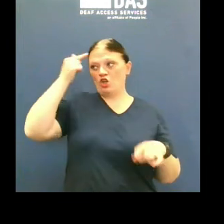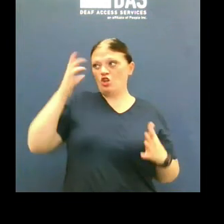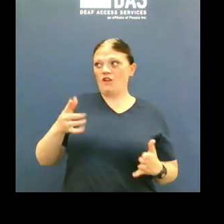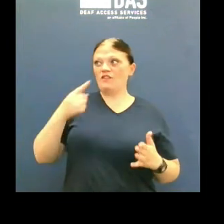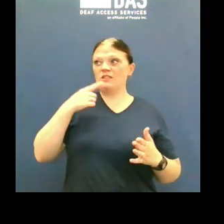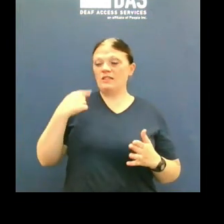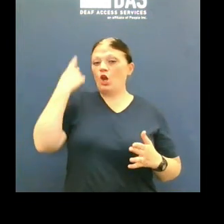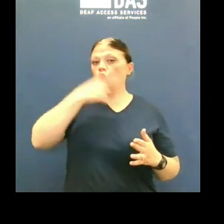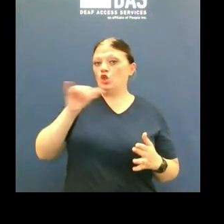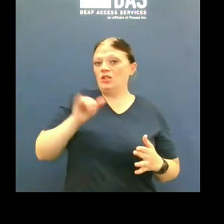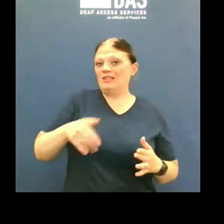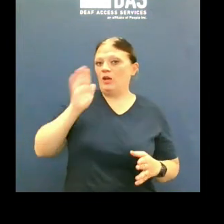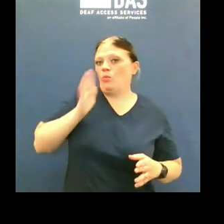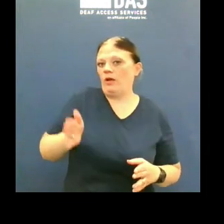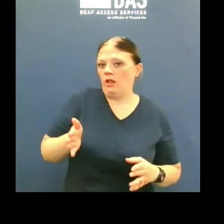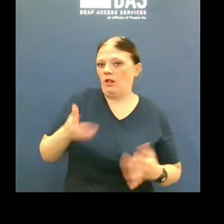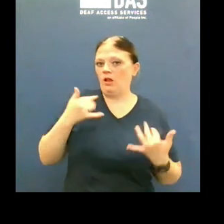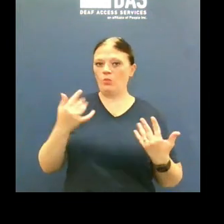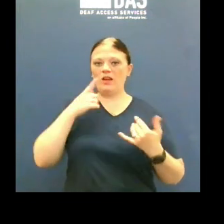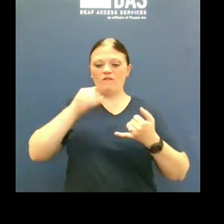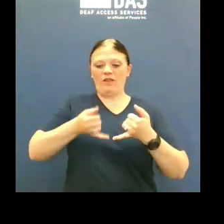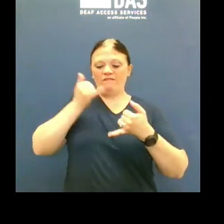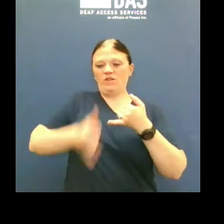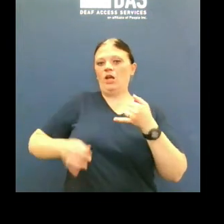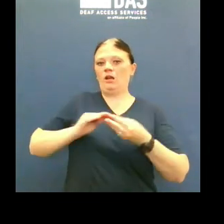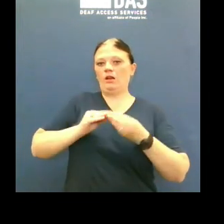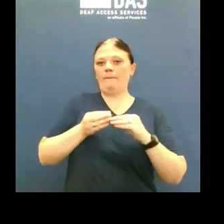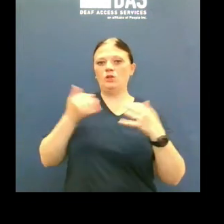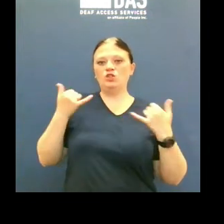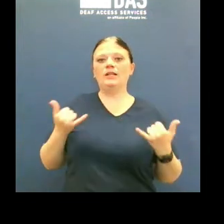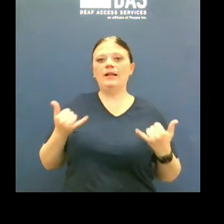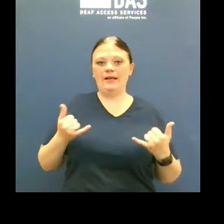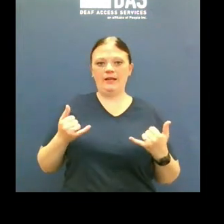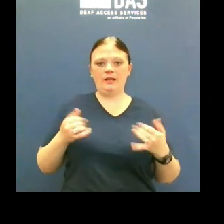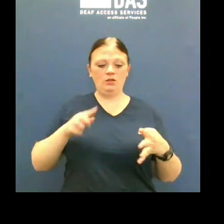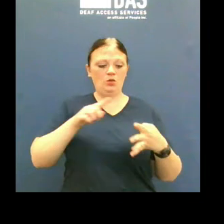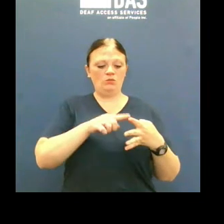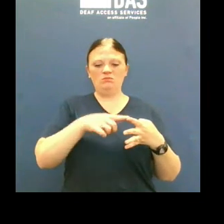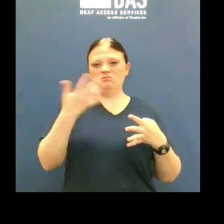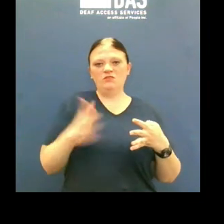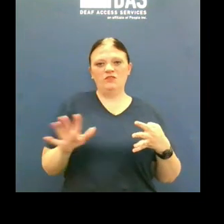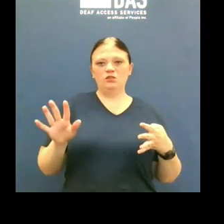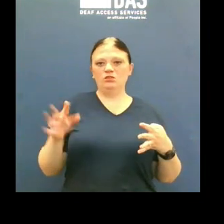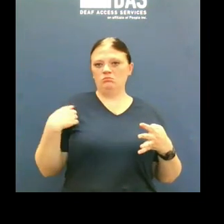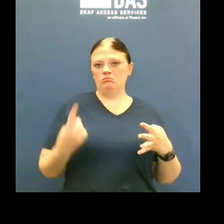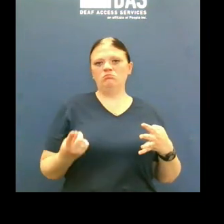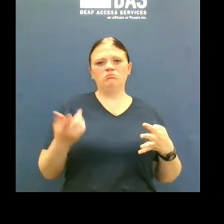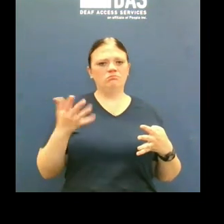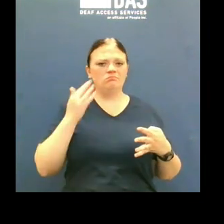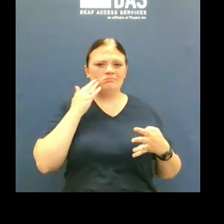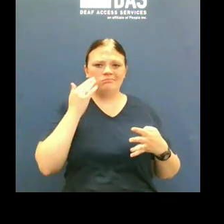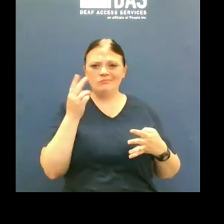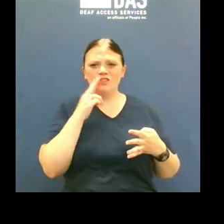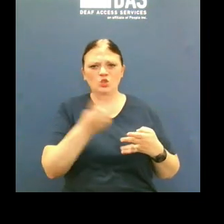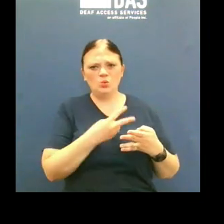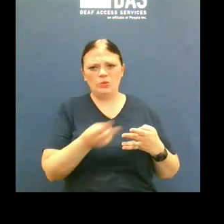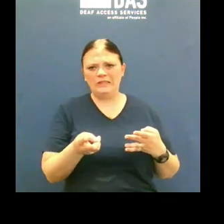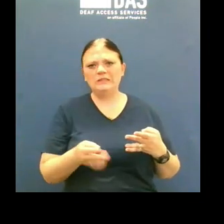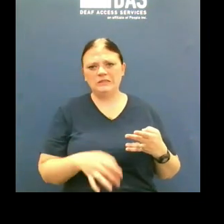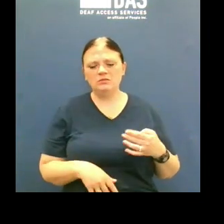would look like we were going to do that. I'm waiting for the final numbers today. So phase 1, of course, is open, which I think we all know about. It's been open for 2